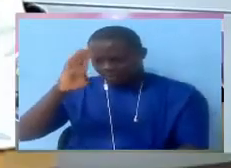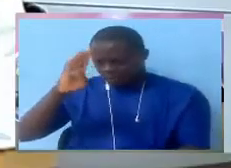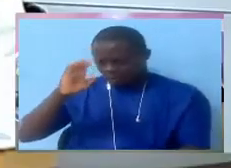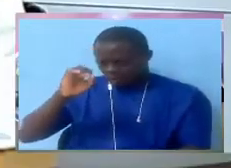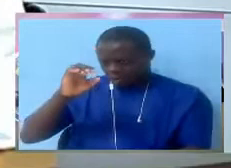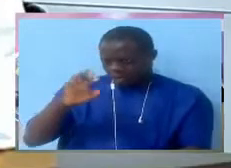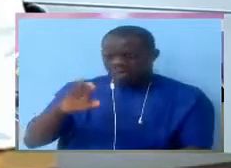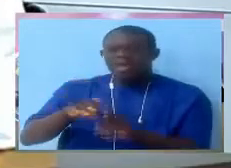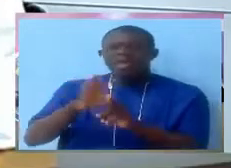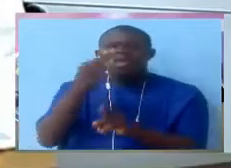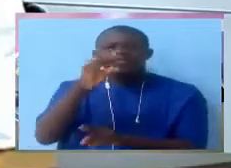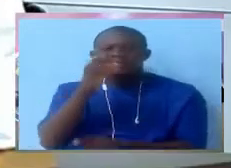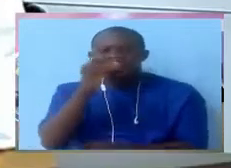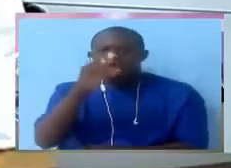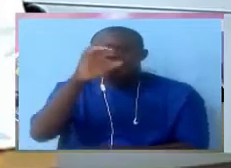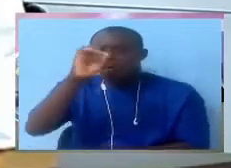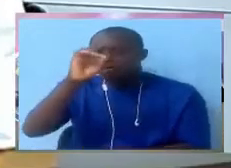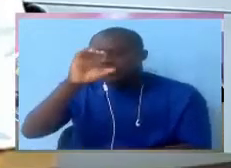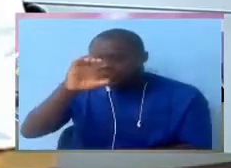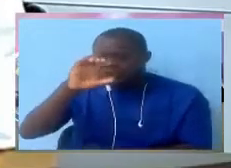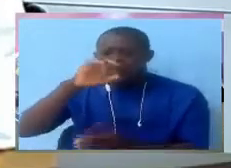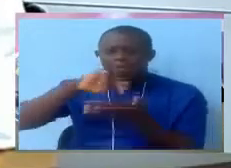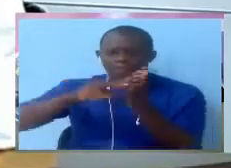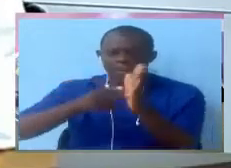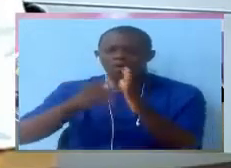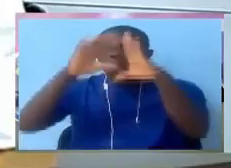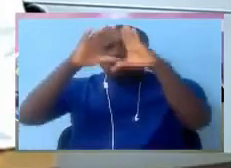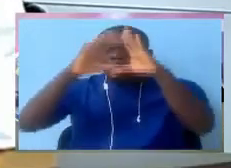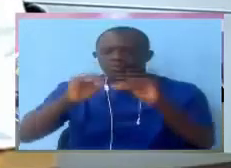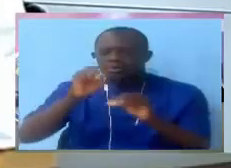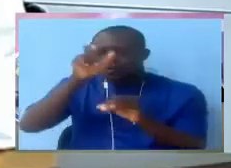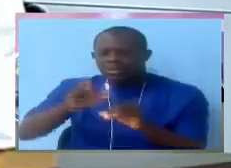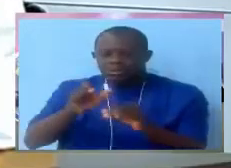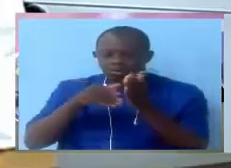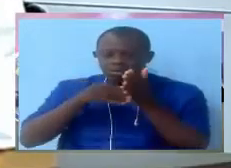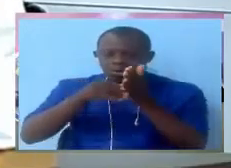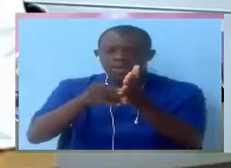Officer commanding. Followed by who? Ku ci topon.